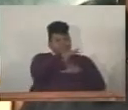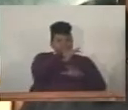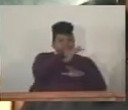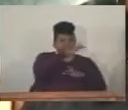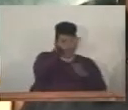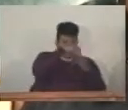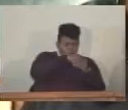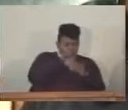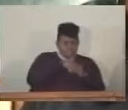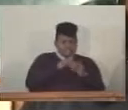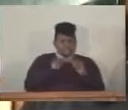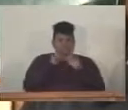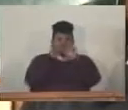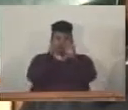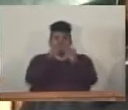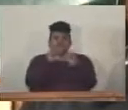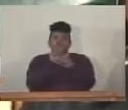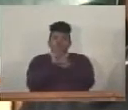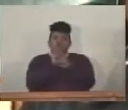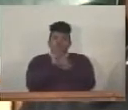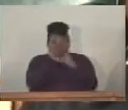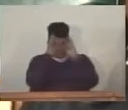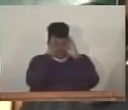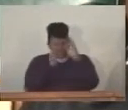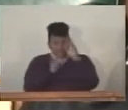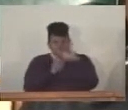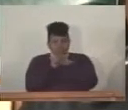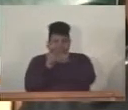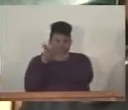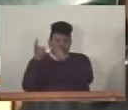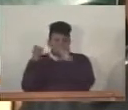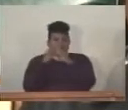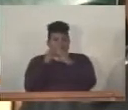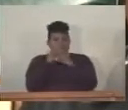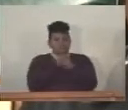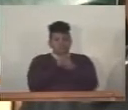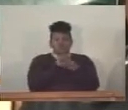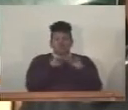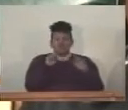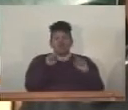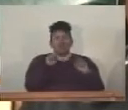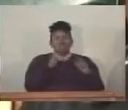a decision to reorder the strategic priorities of the government's medium-term